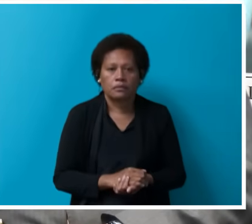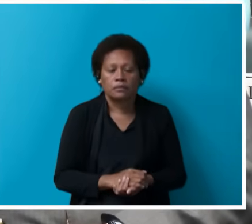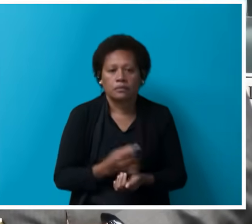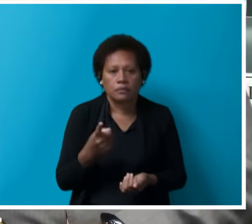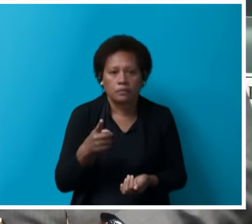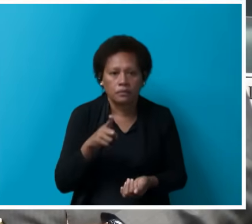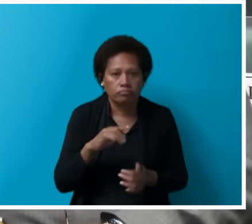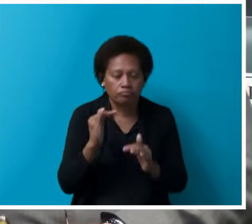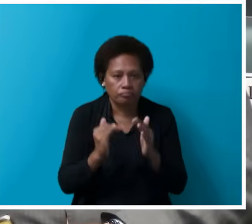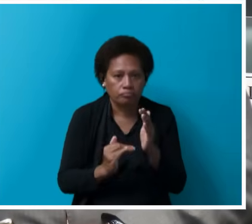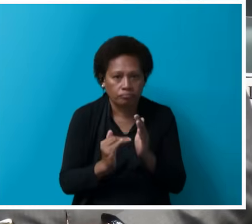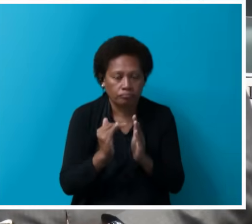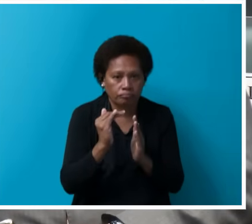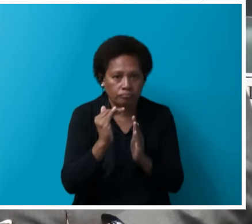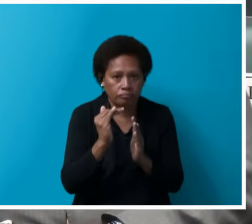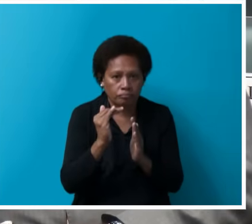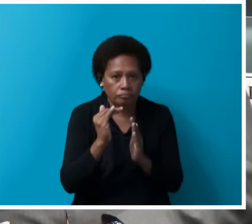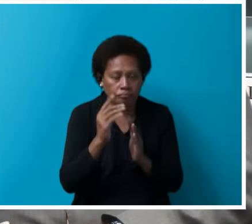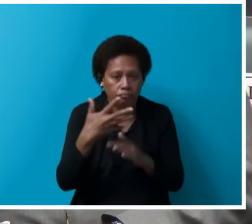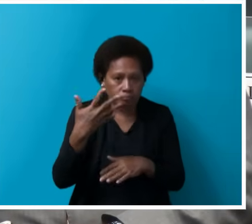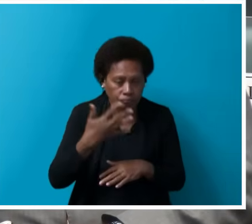so 15% VAT,